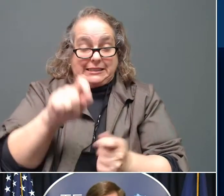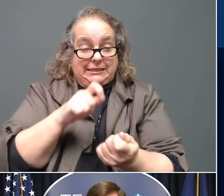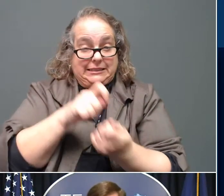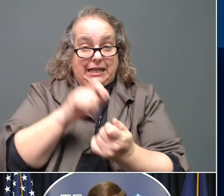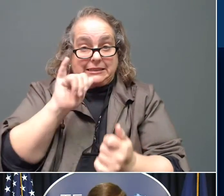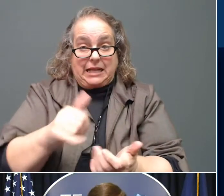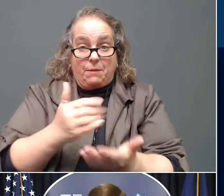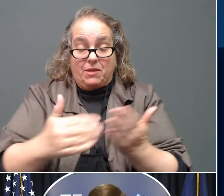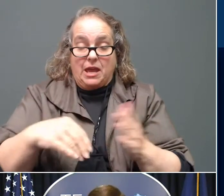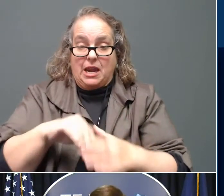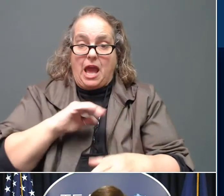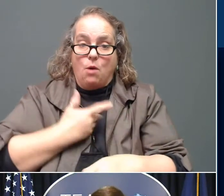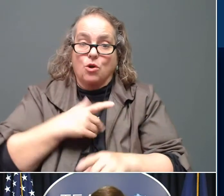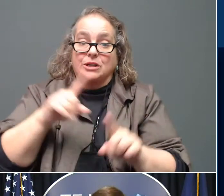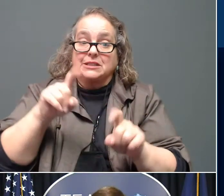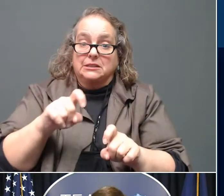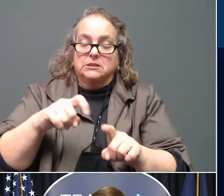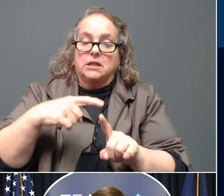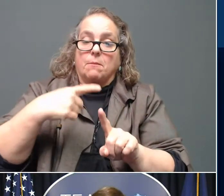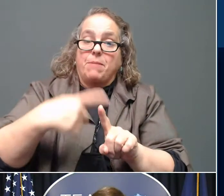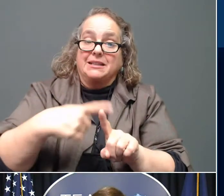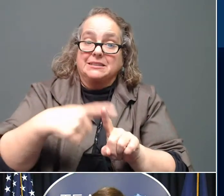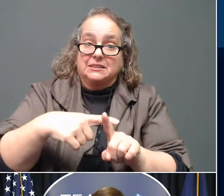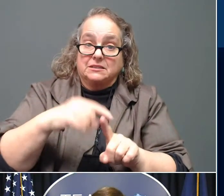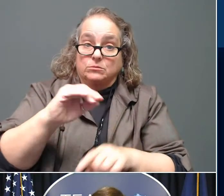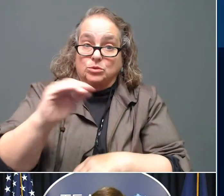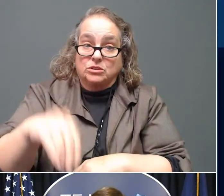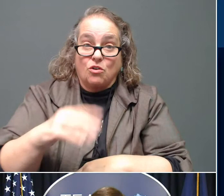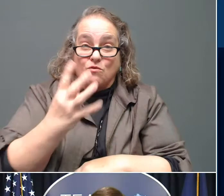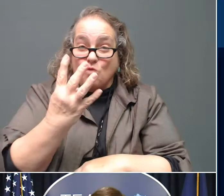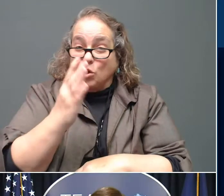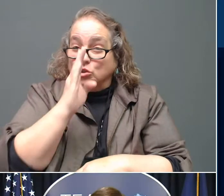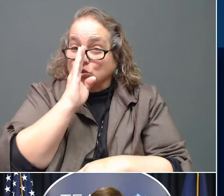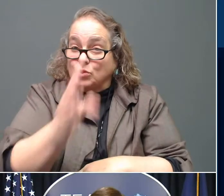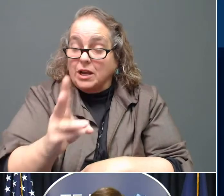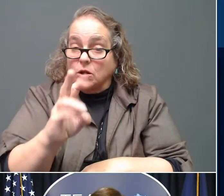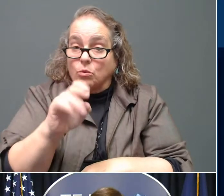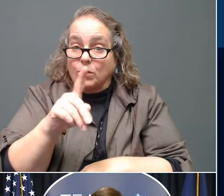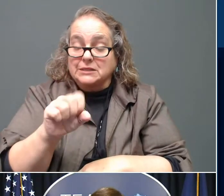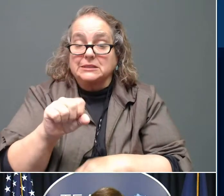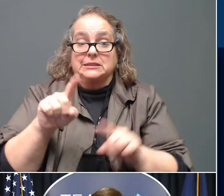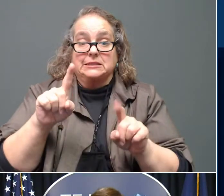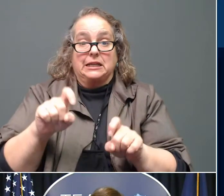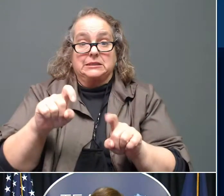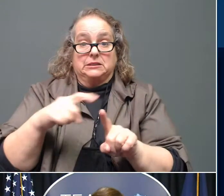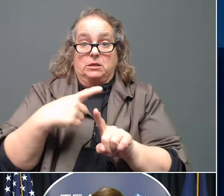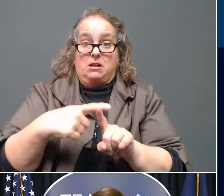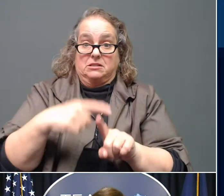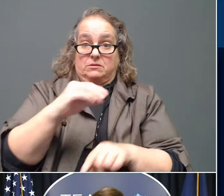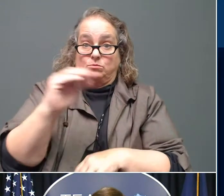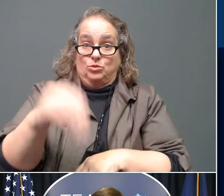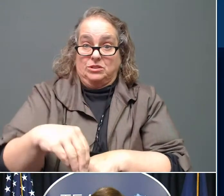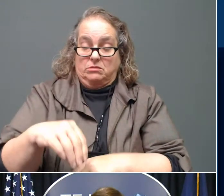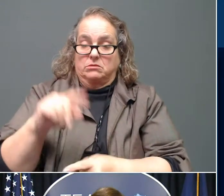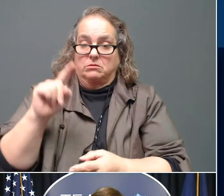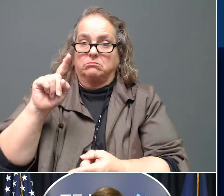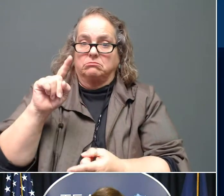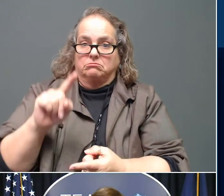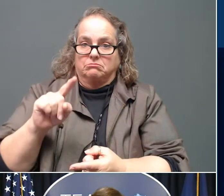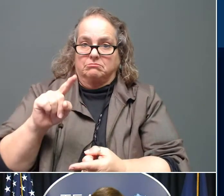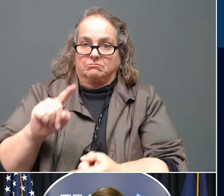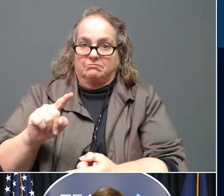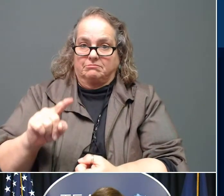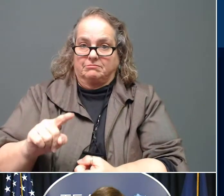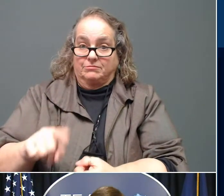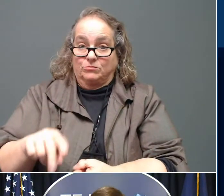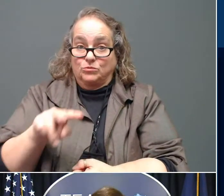that this is real. 4 straight weeks of declining test positivity, which, in looking on here, I